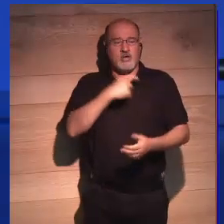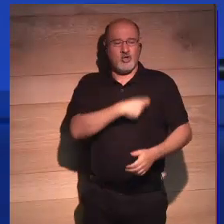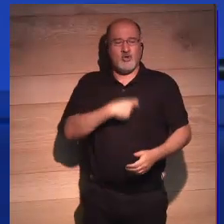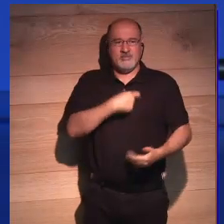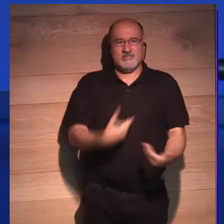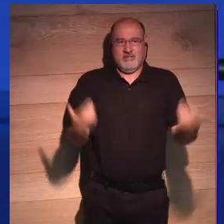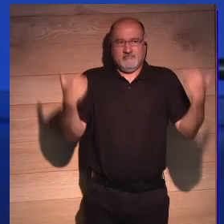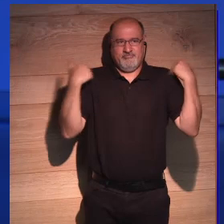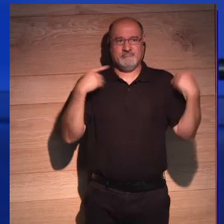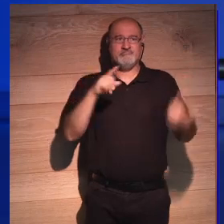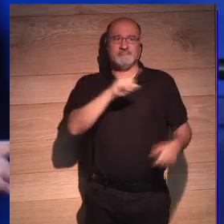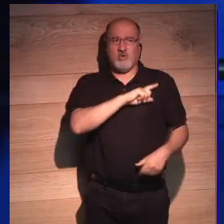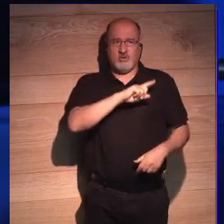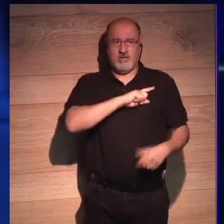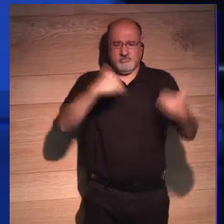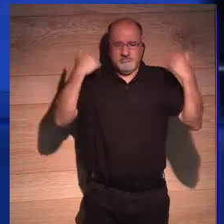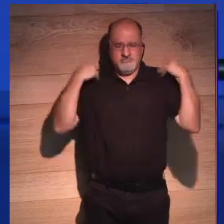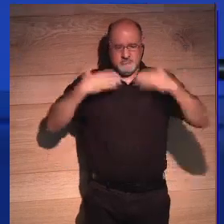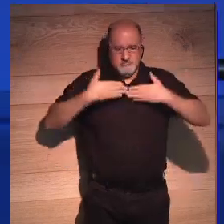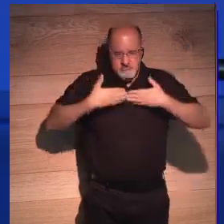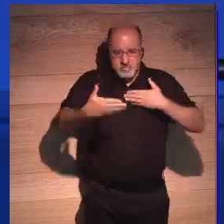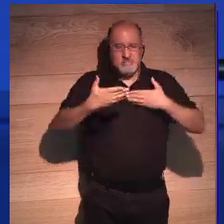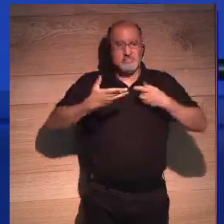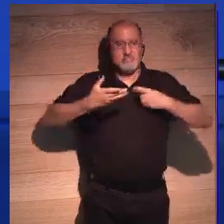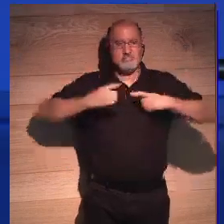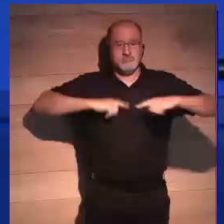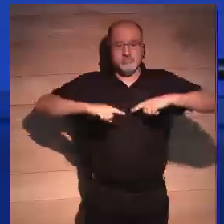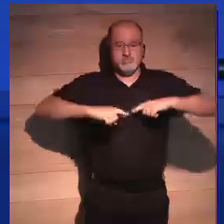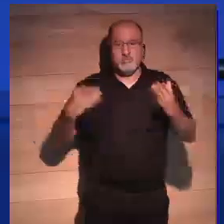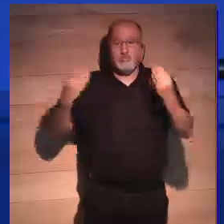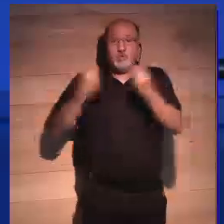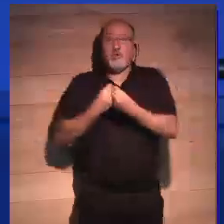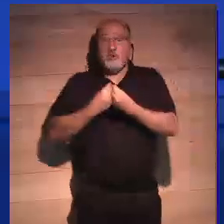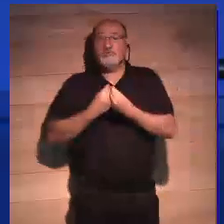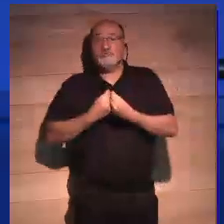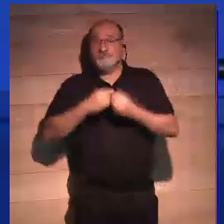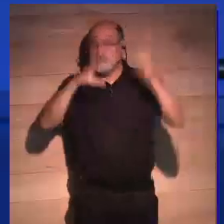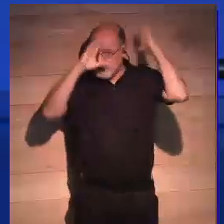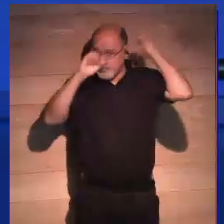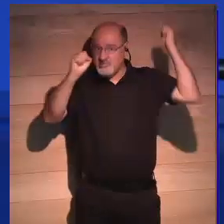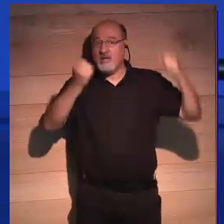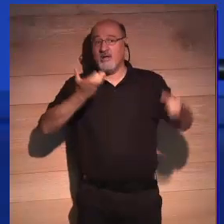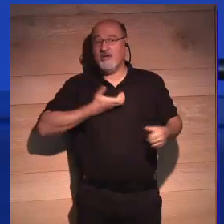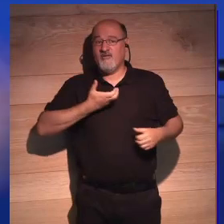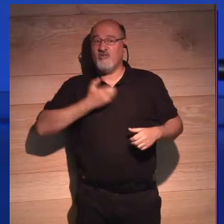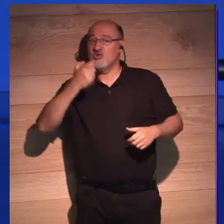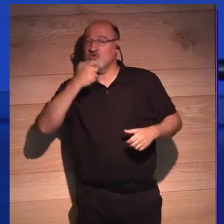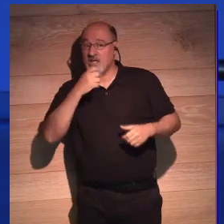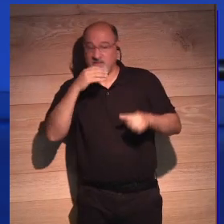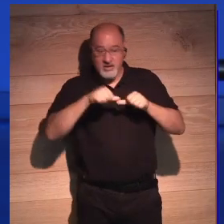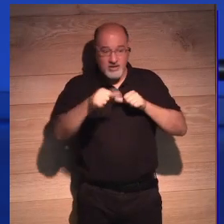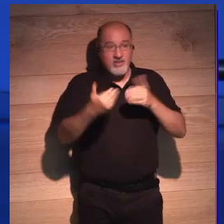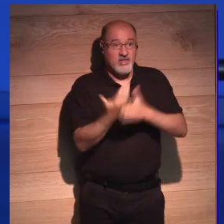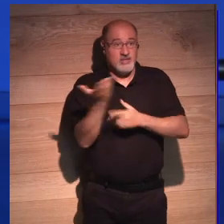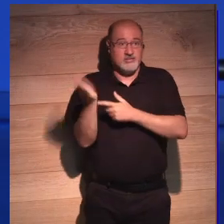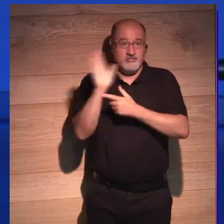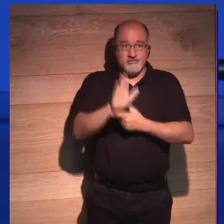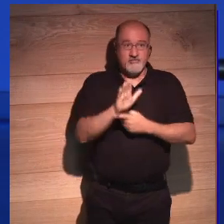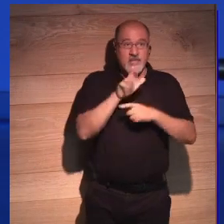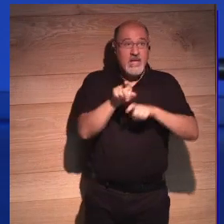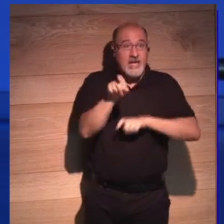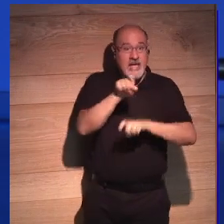Council that you can see here tonight and for the next few days as well. So today we'll start off by going back to basics